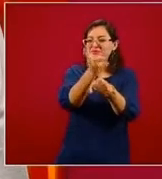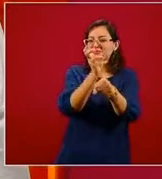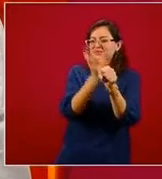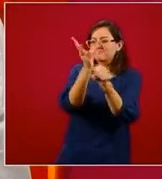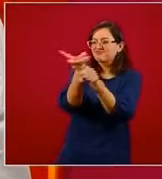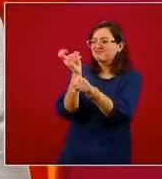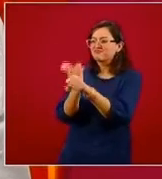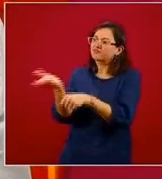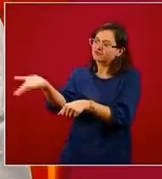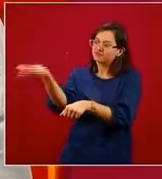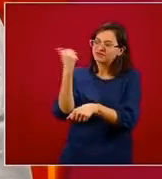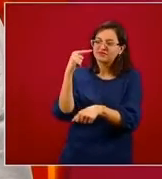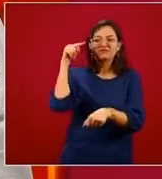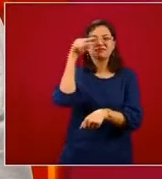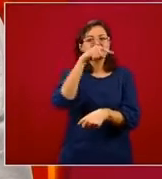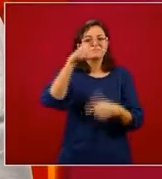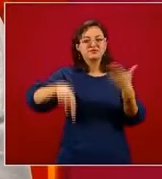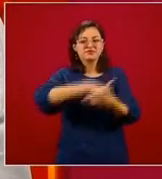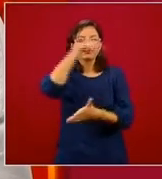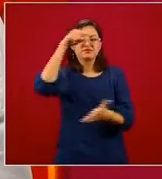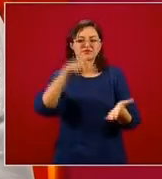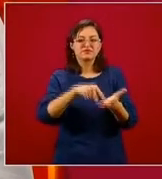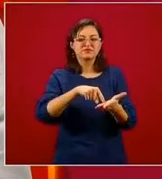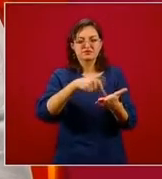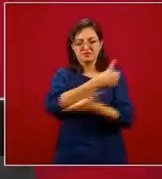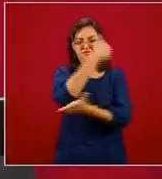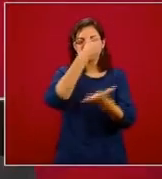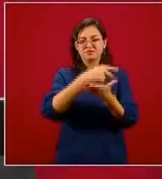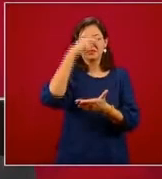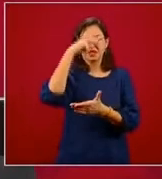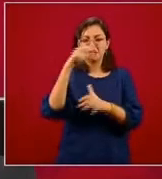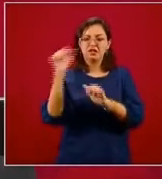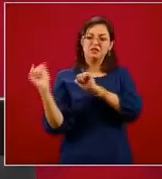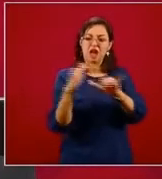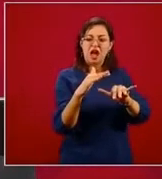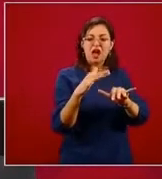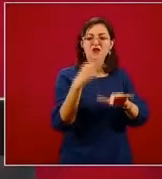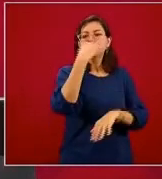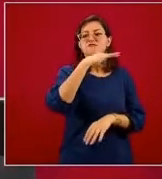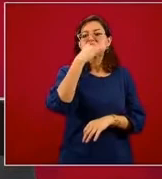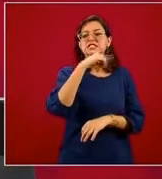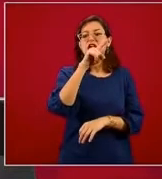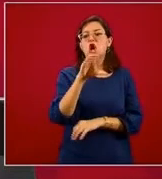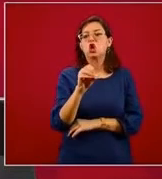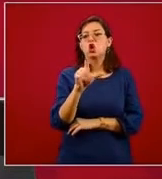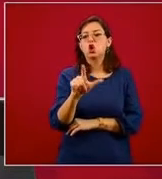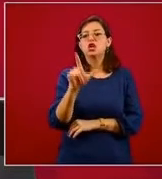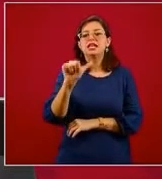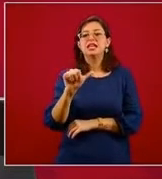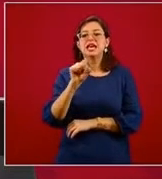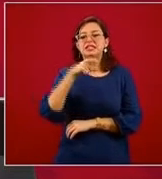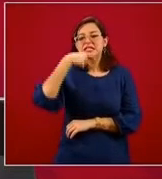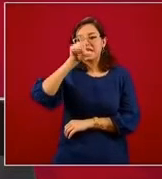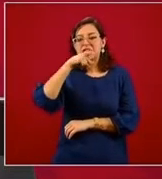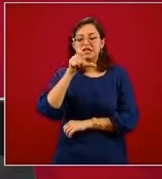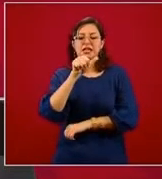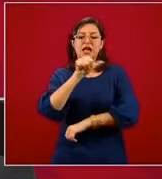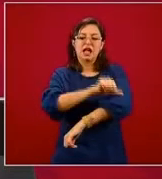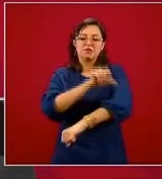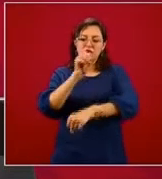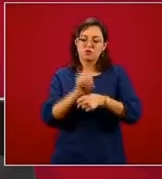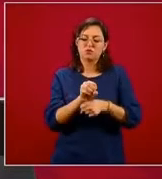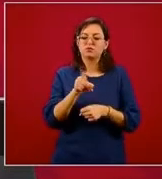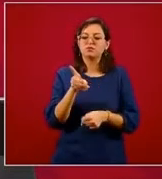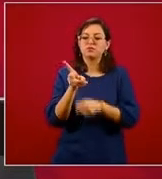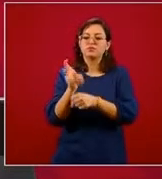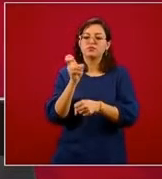en accent, un and she's being predio inviting en la to, zona she's occidental de la inviting Ciudad you de to México, a concretamente en la party colonia in Las the Águilas, western alcaldía area de in the Álvaro Obregón, neighborhood Las y está